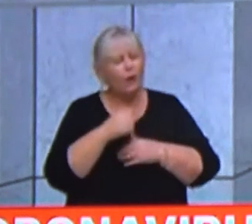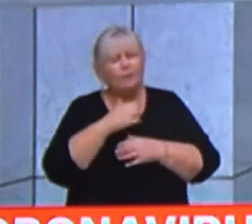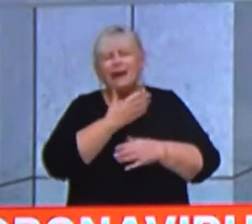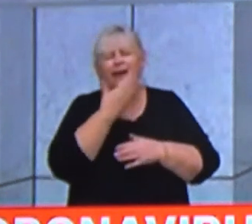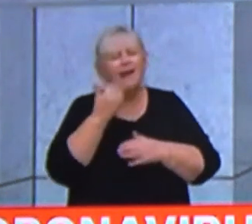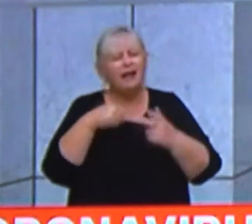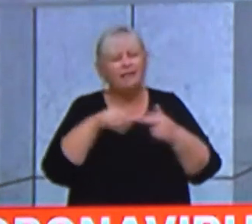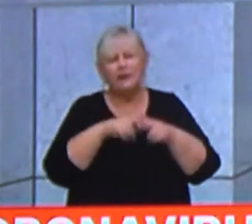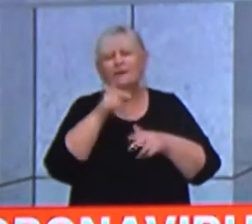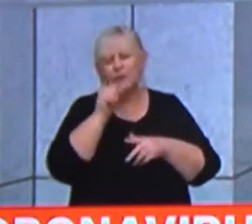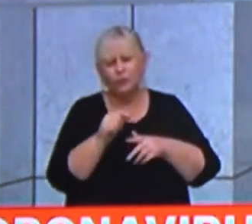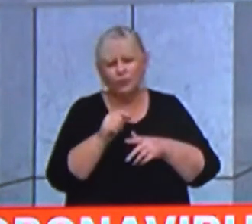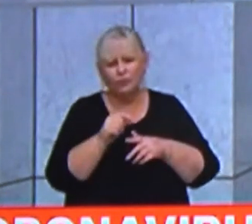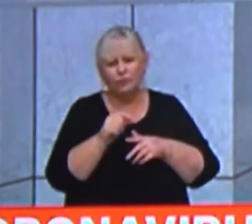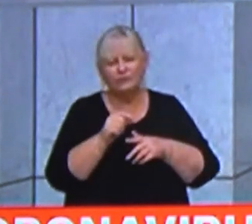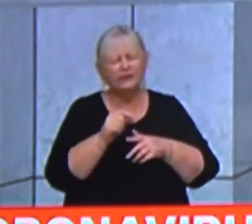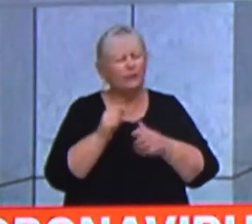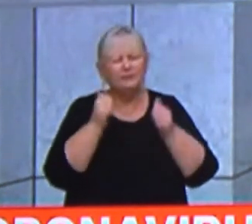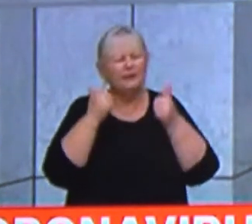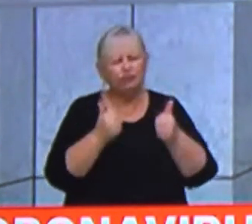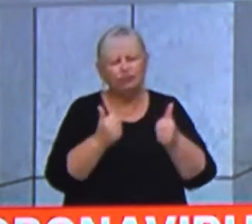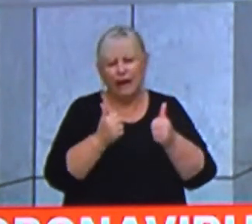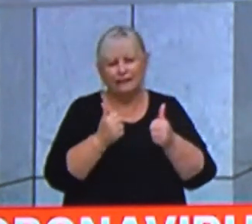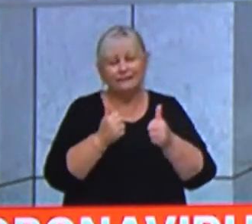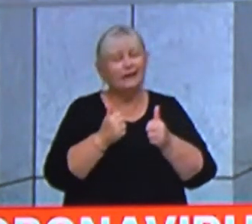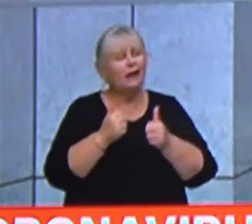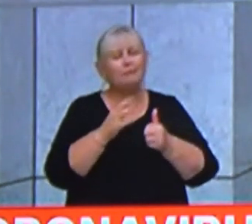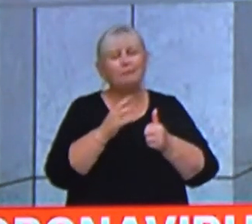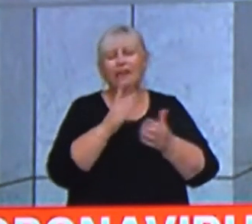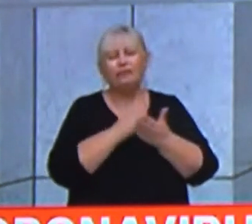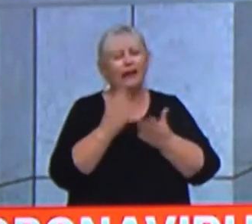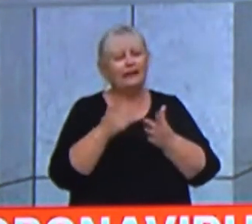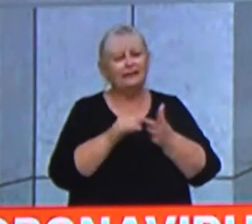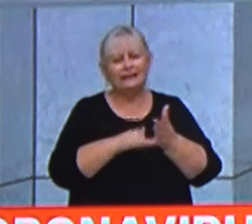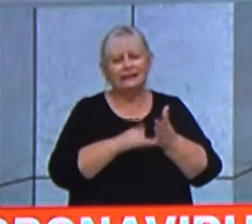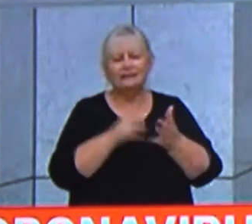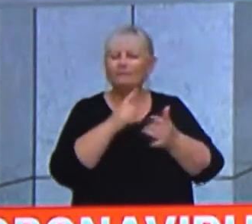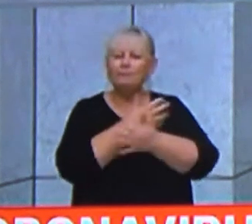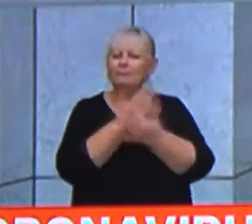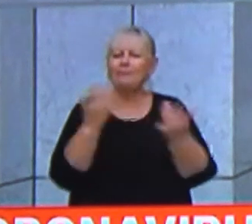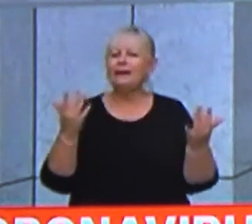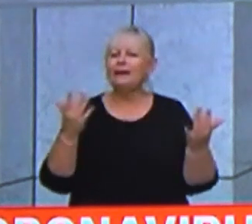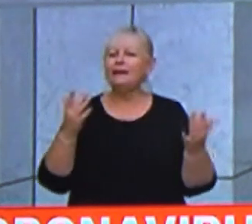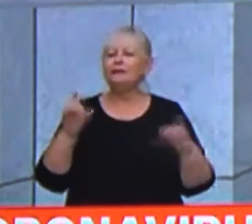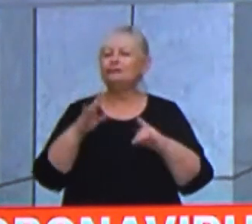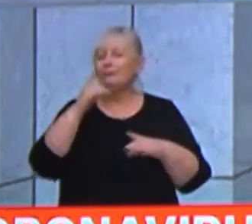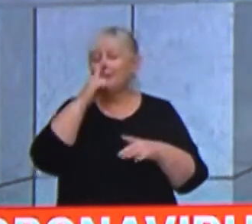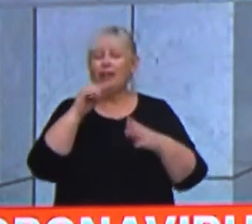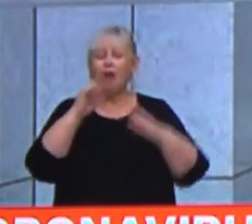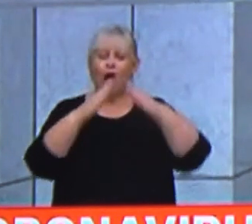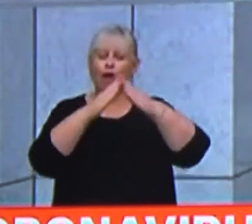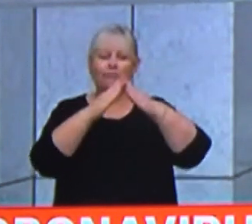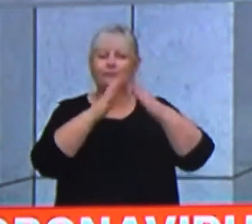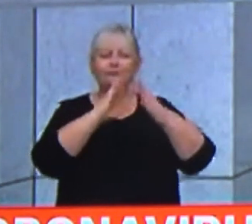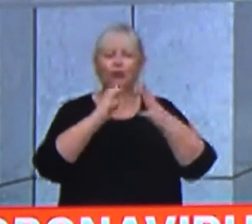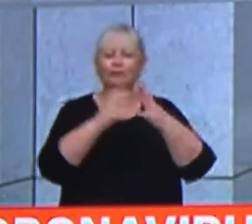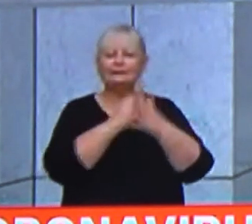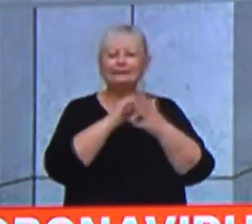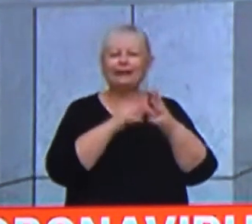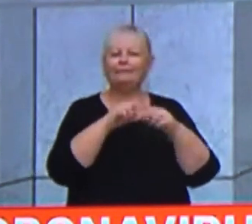or psychologist, your allied health practitioner, or your nurse practitioner. All of these are